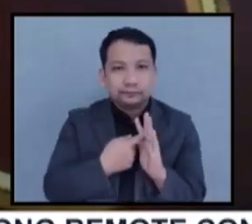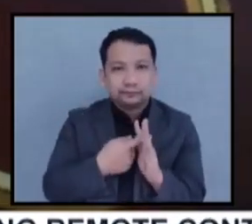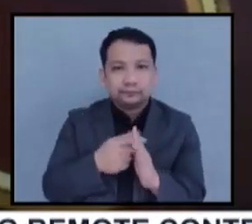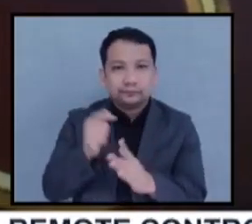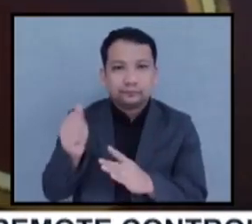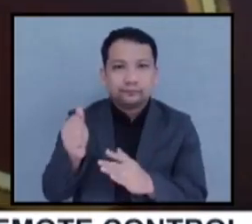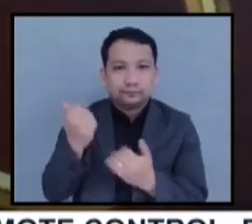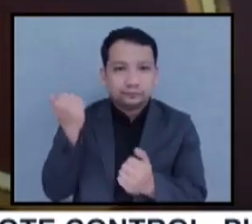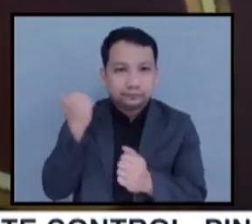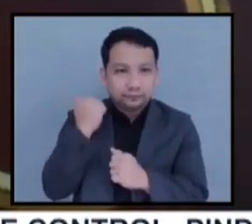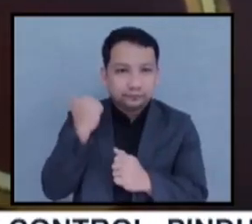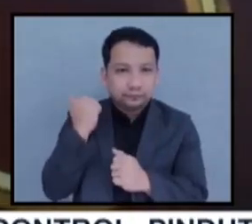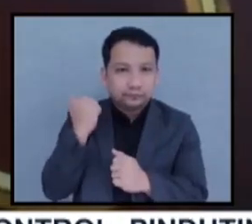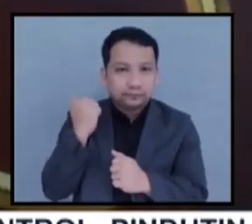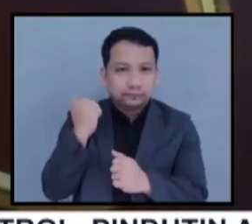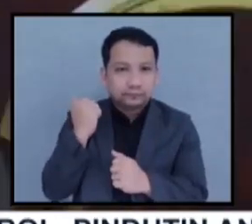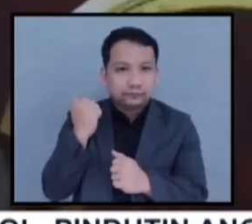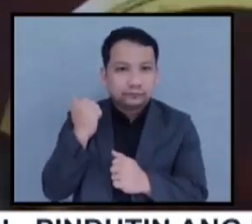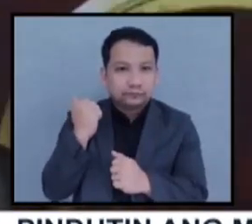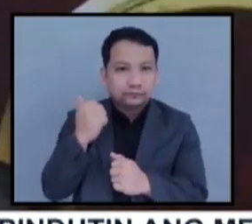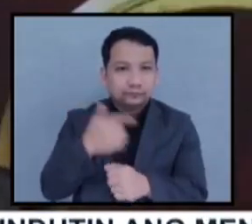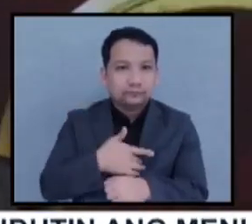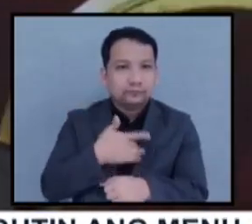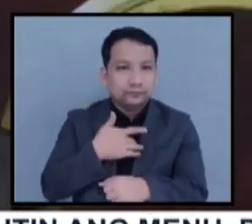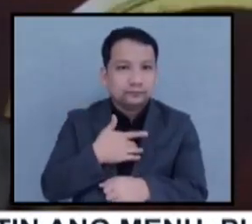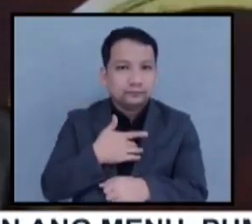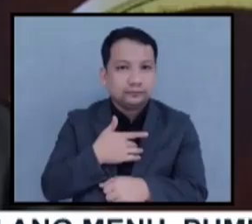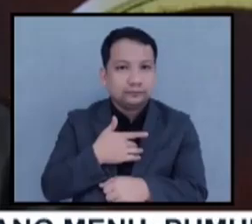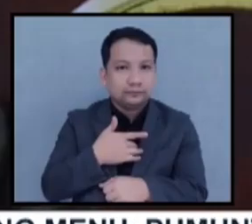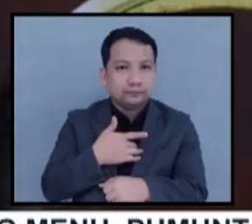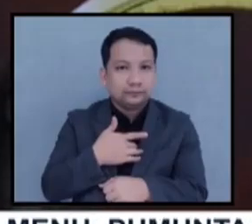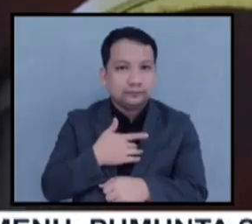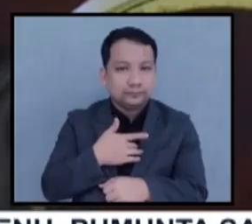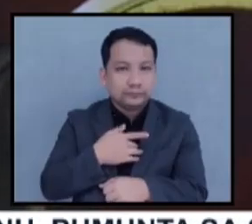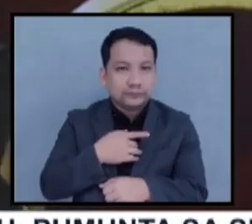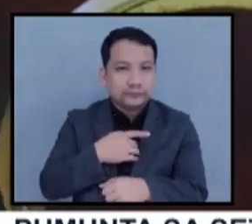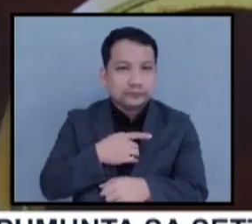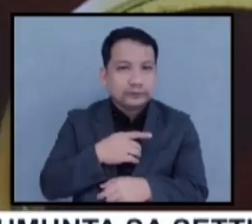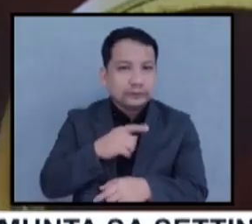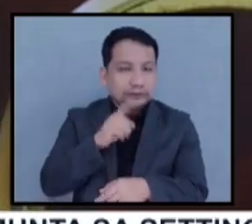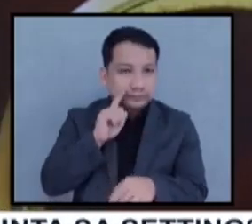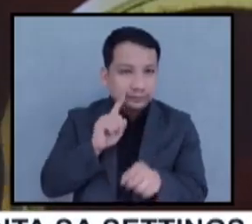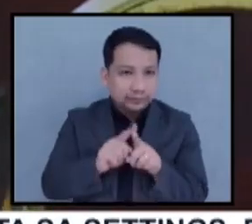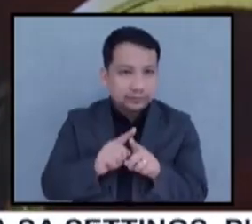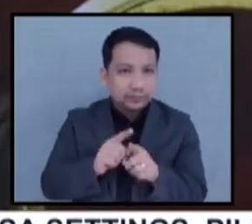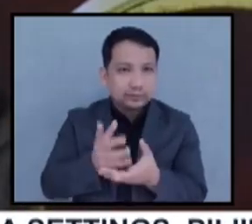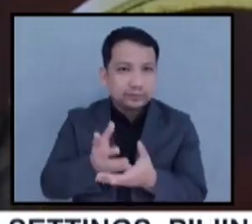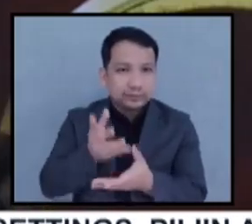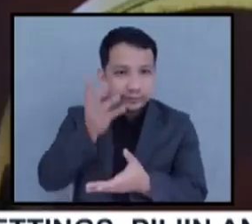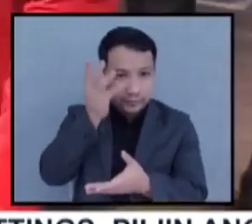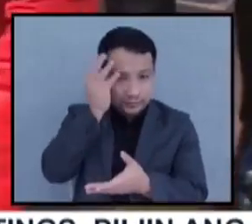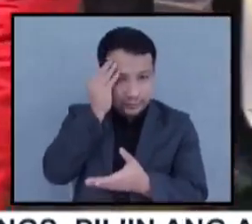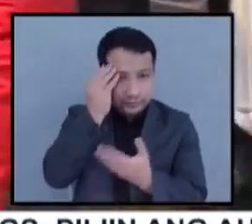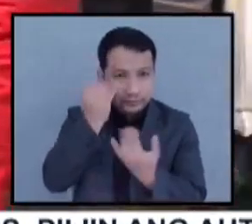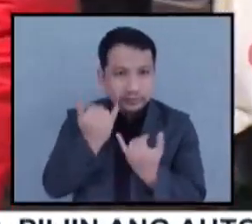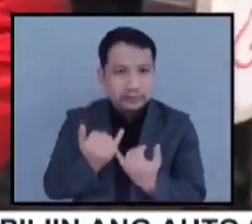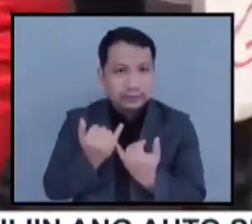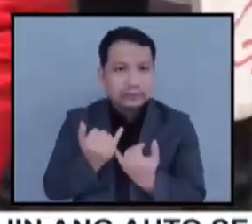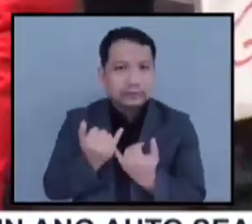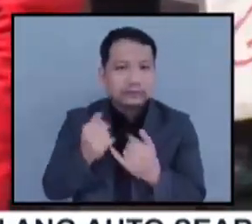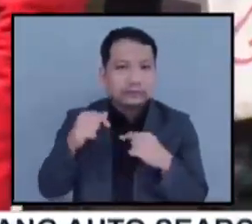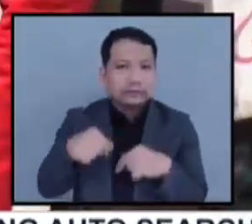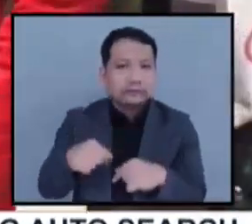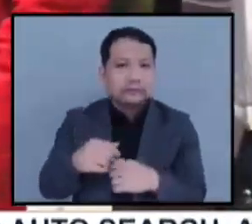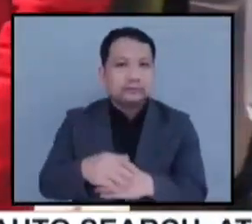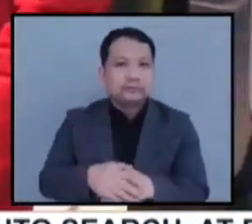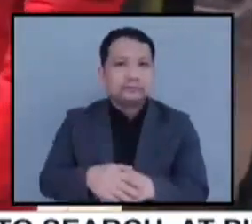na ma-feel nila yung the brotherhood, the lessons that makukuha nila dito sa journey na to. Sina